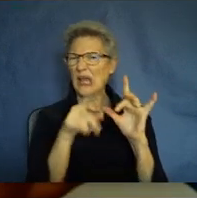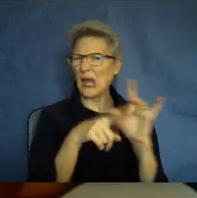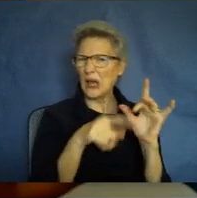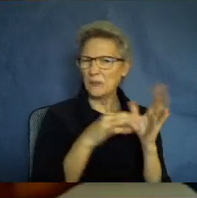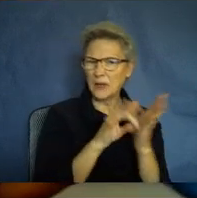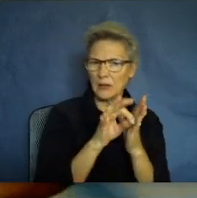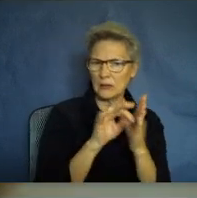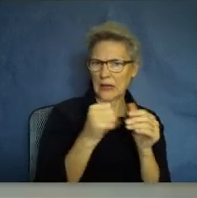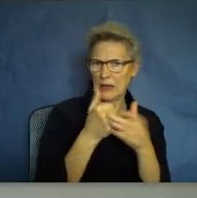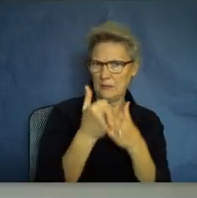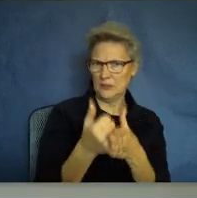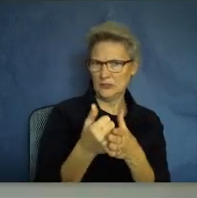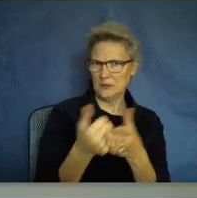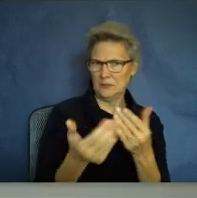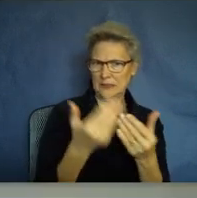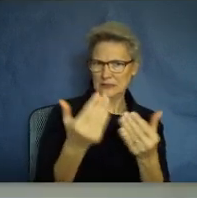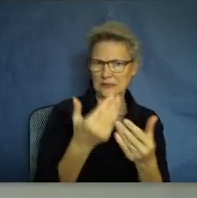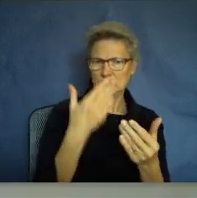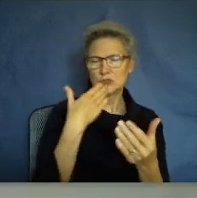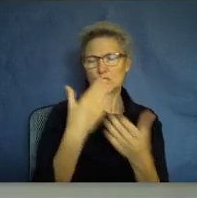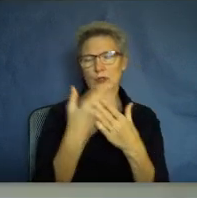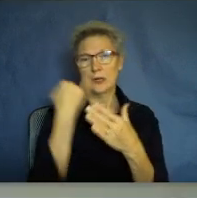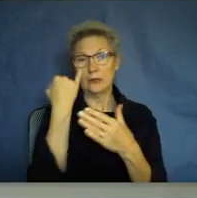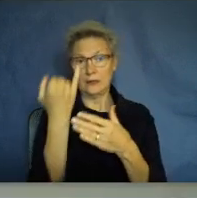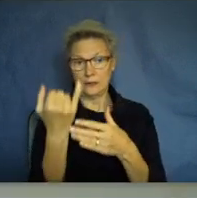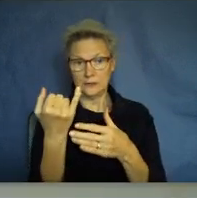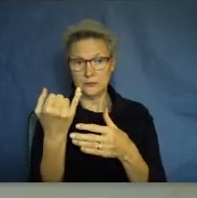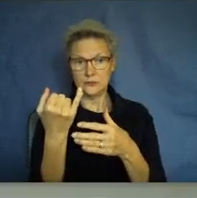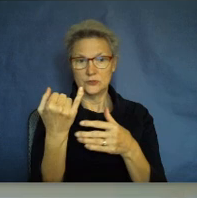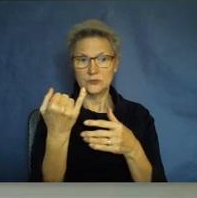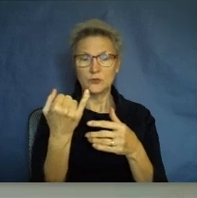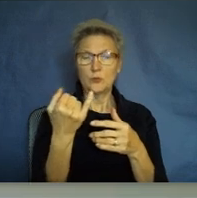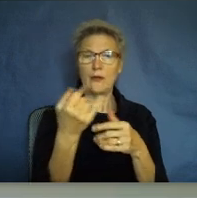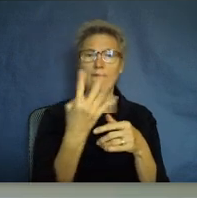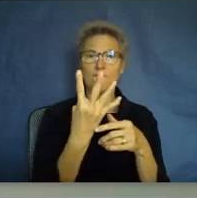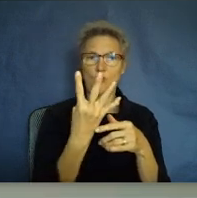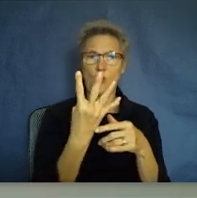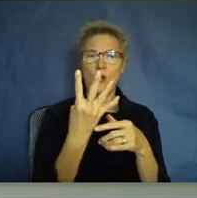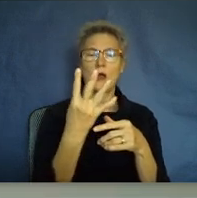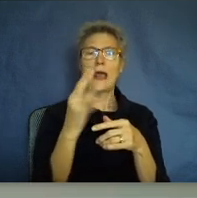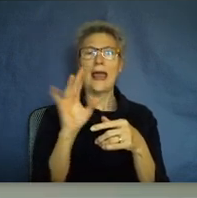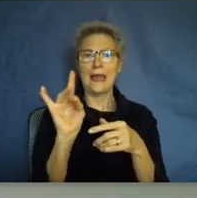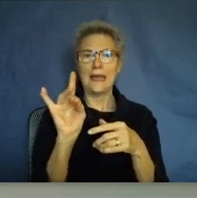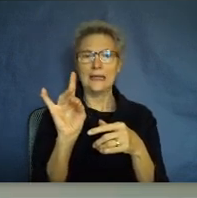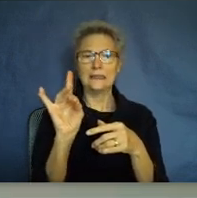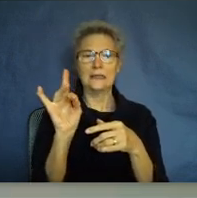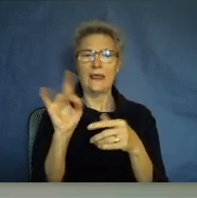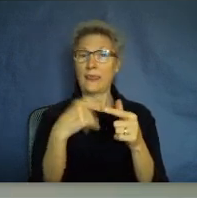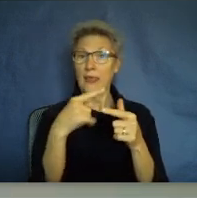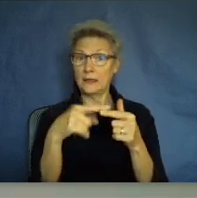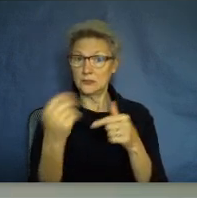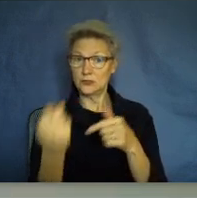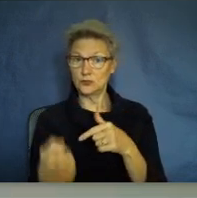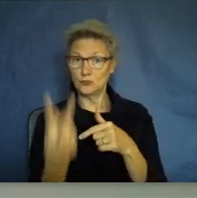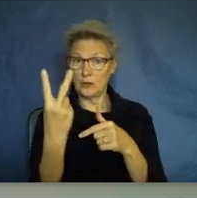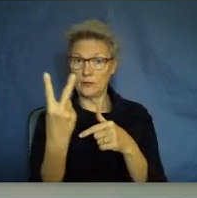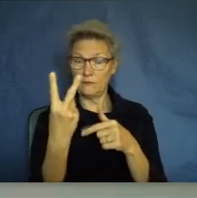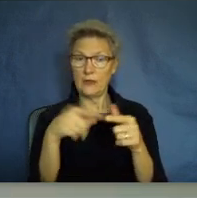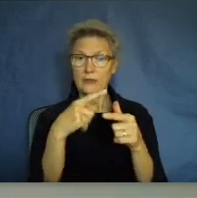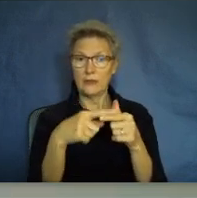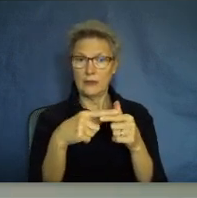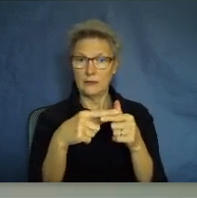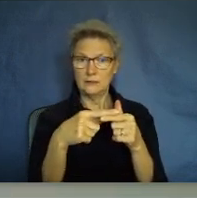help us be a little bit more efficient, and I think that's a great idea. So we have 4, 8, then would come 12,